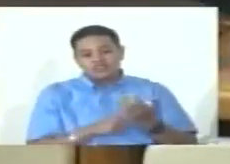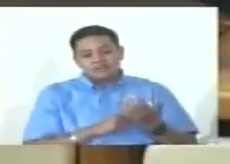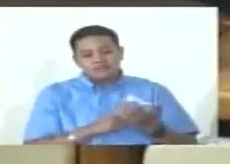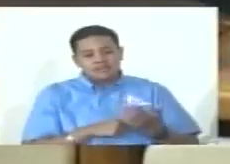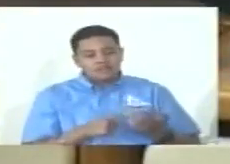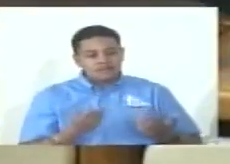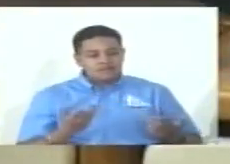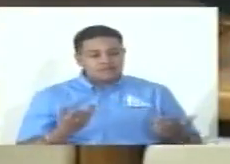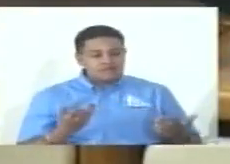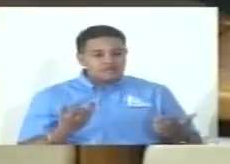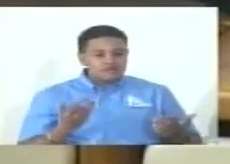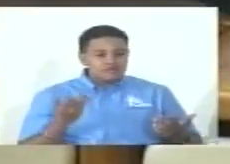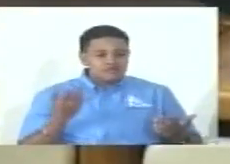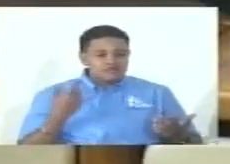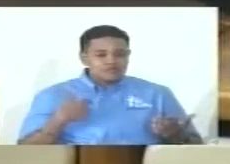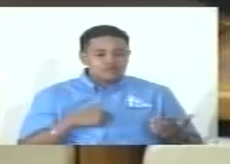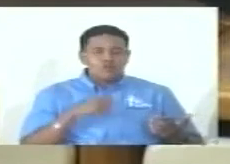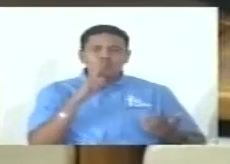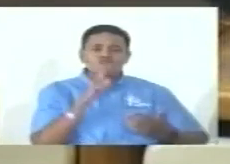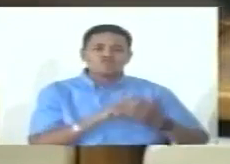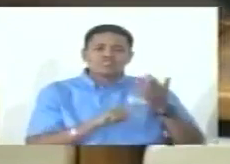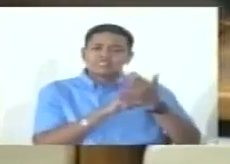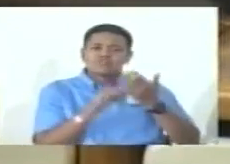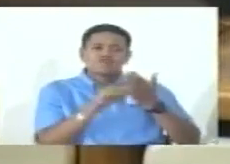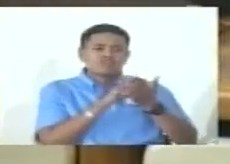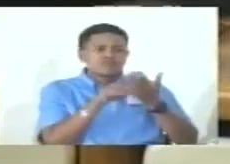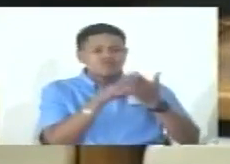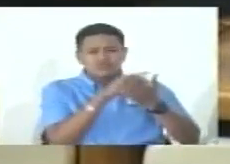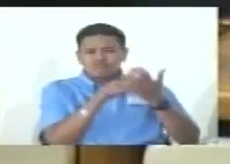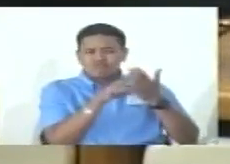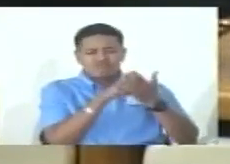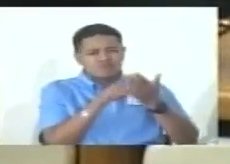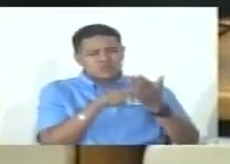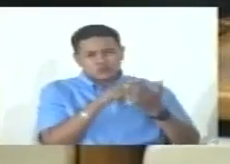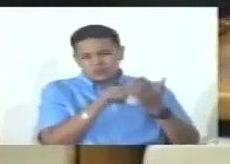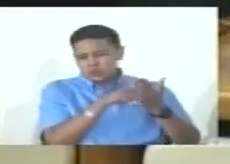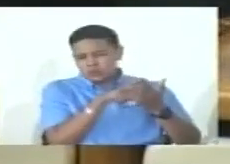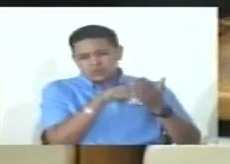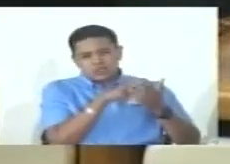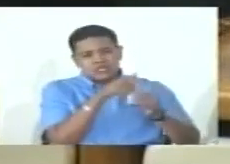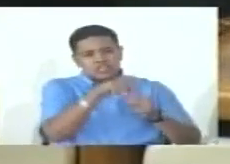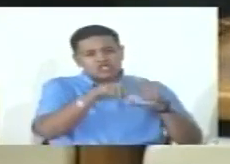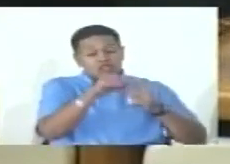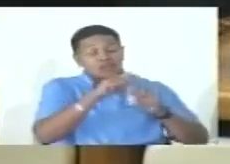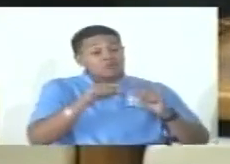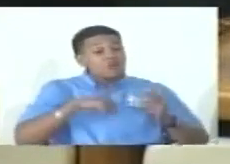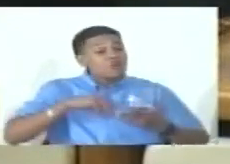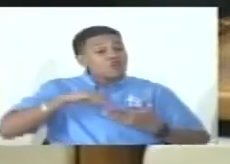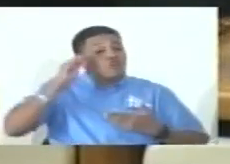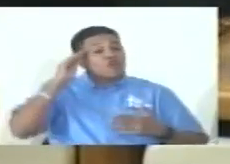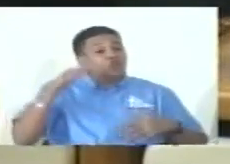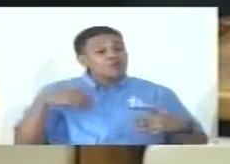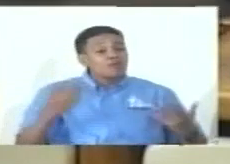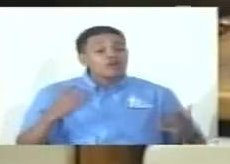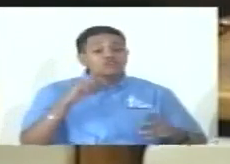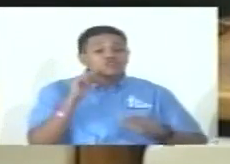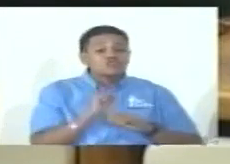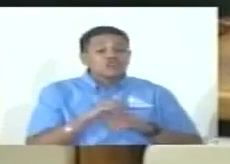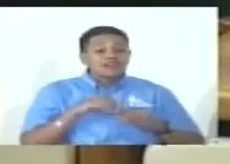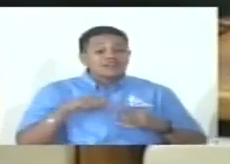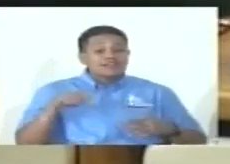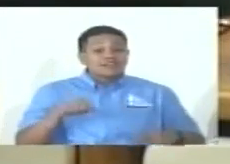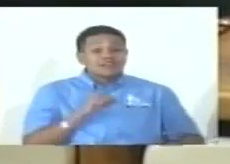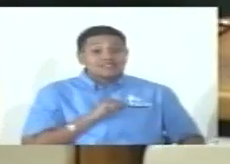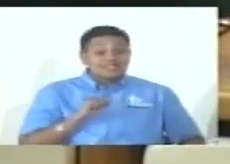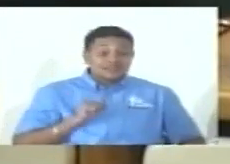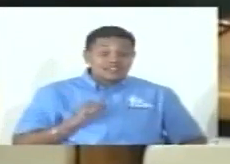Sometimes we're overcritical of each other. But I've come to learn, certainly in this Senate,